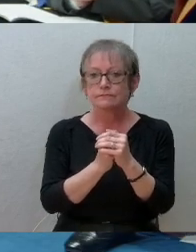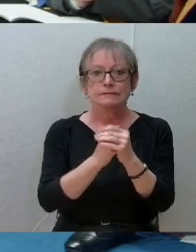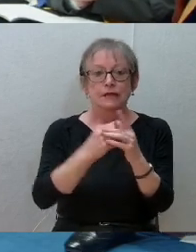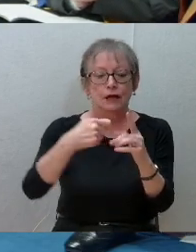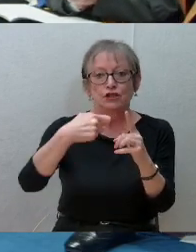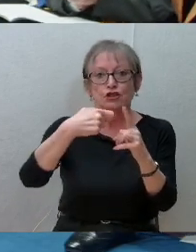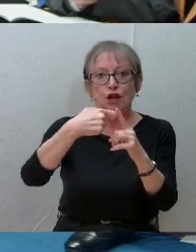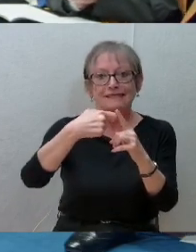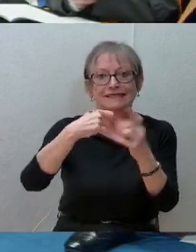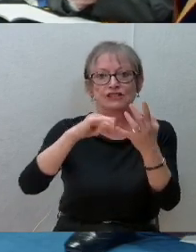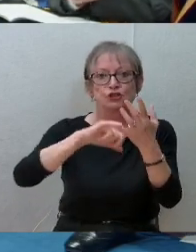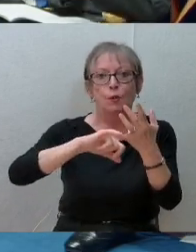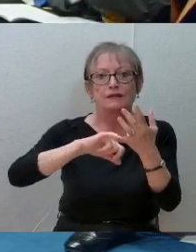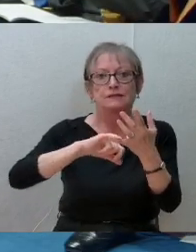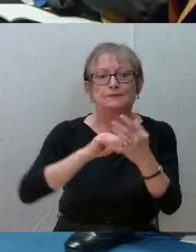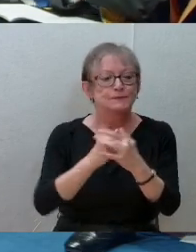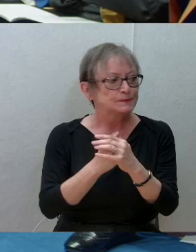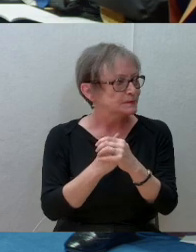Kirsty Stewart.